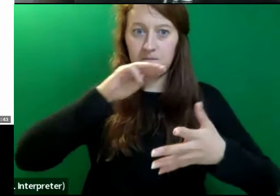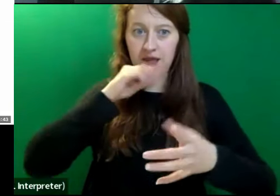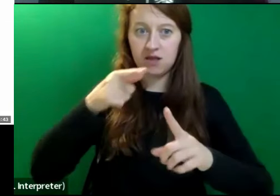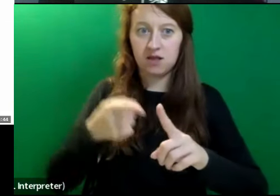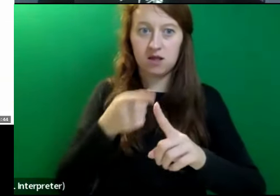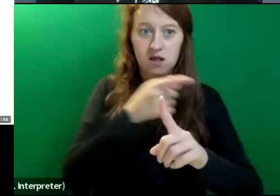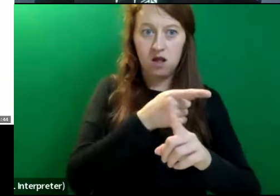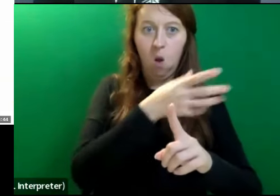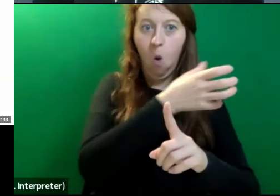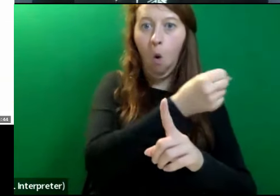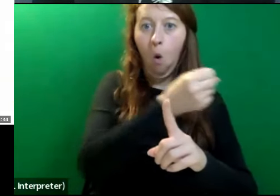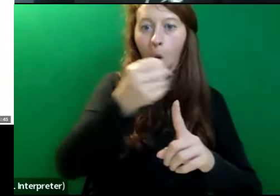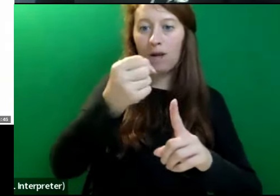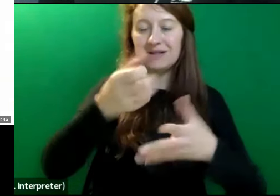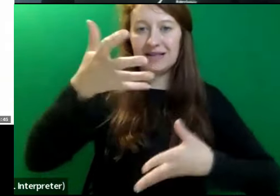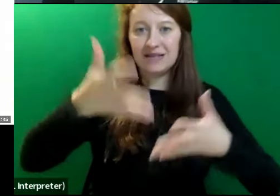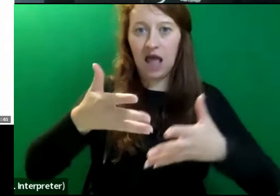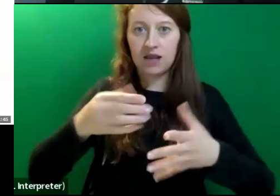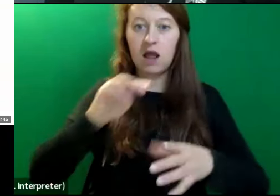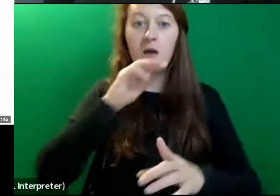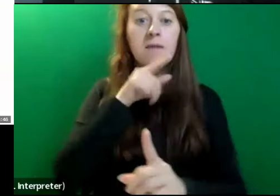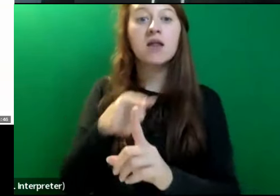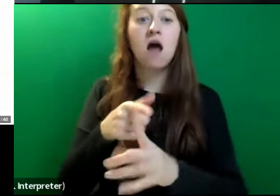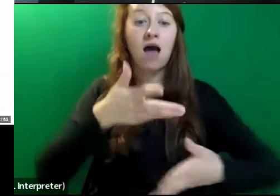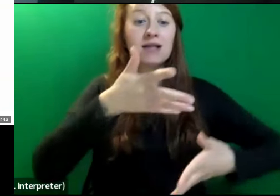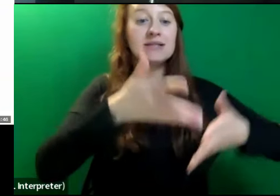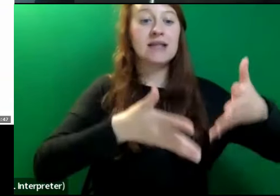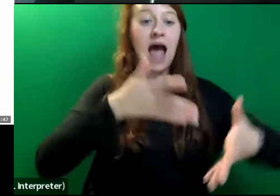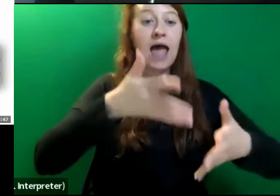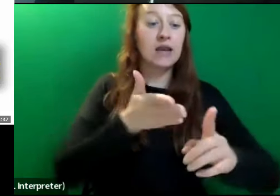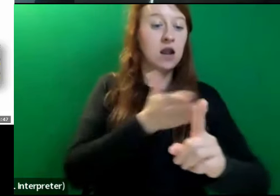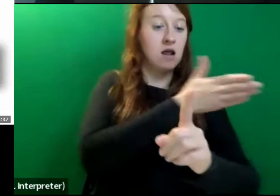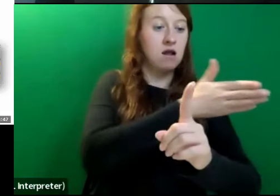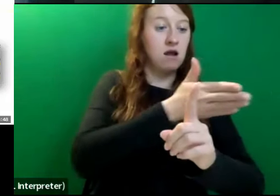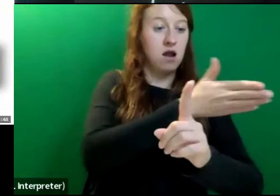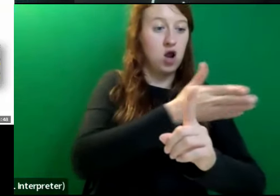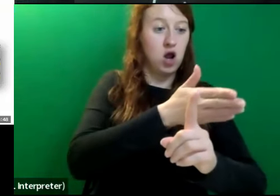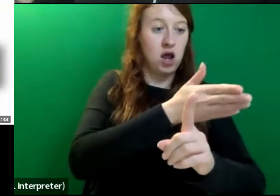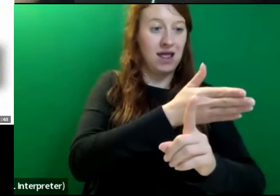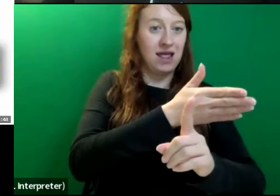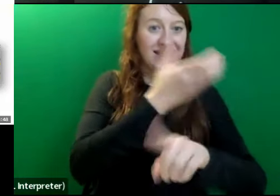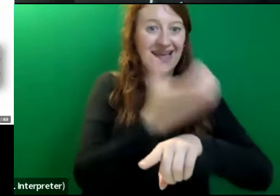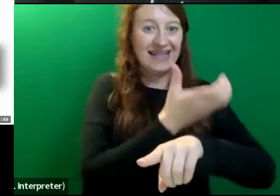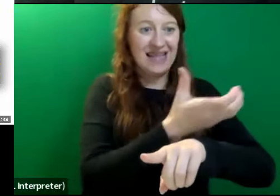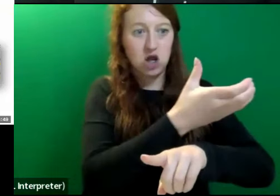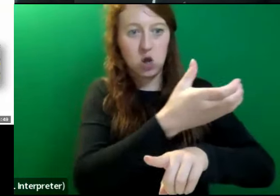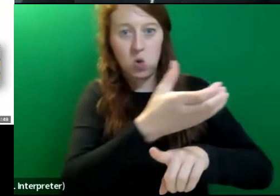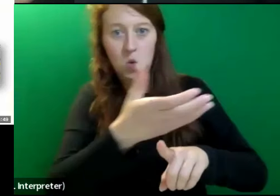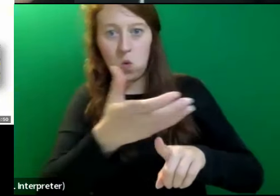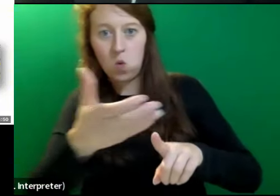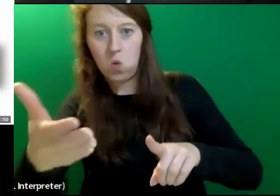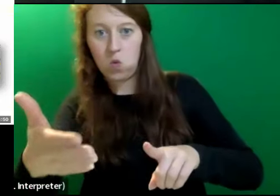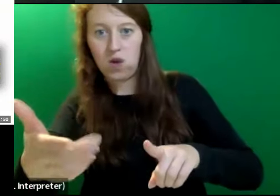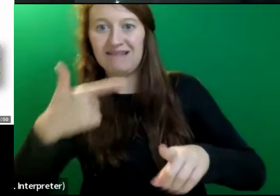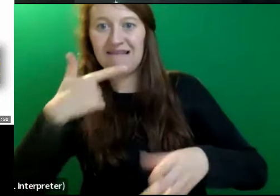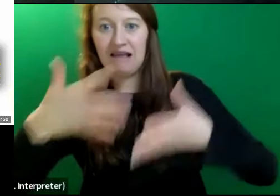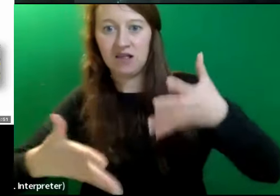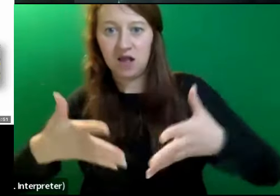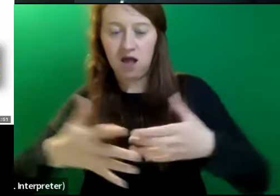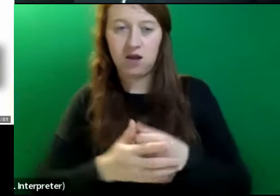a succeeding sign. So here's an example from the previous slide.